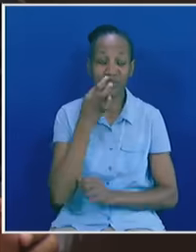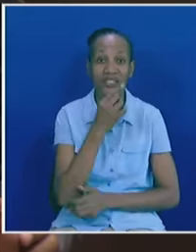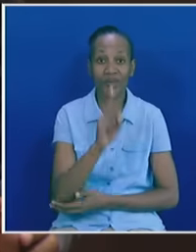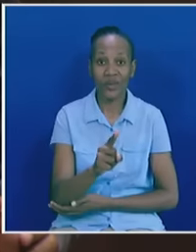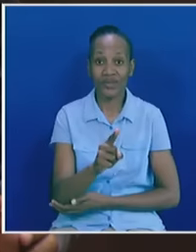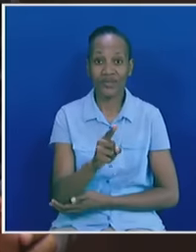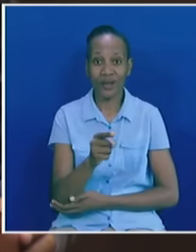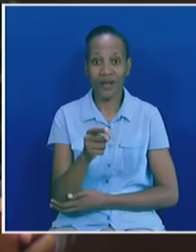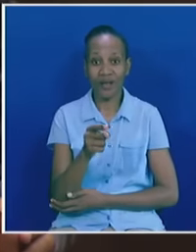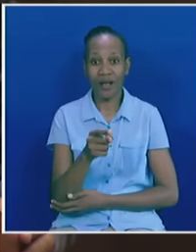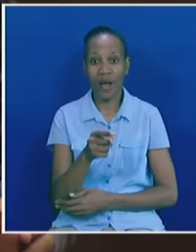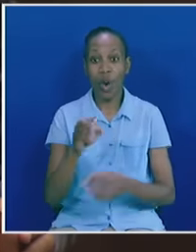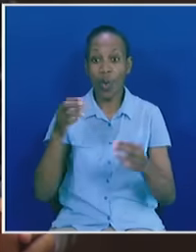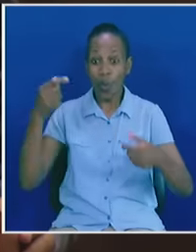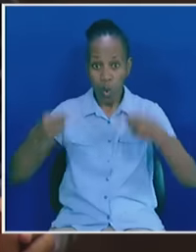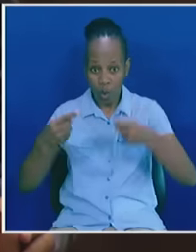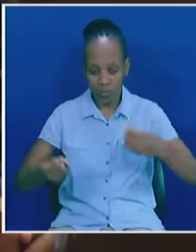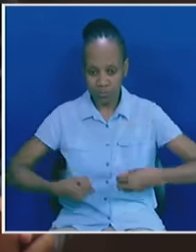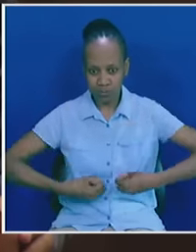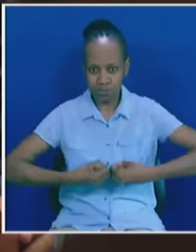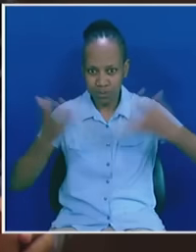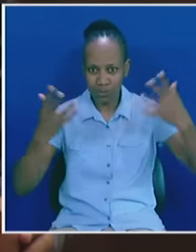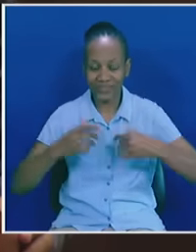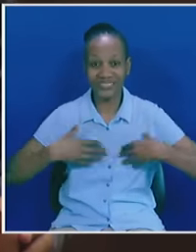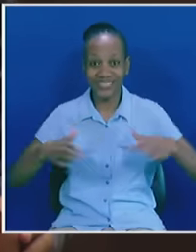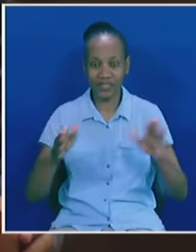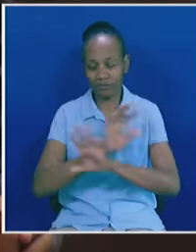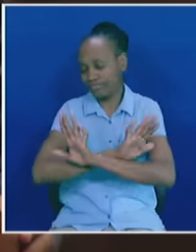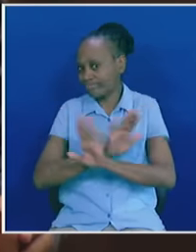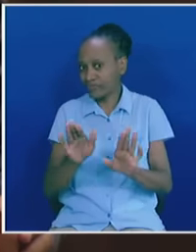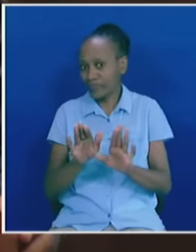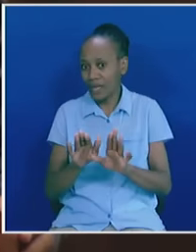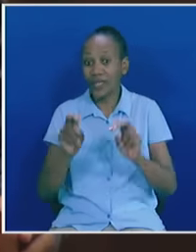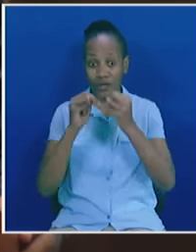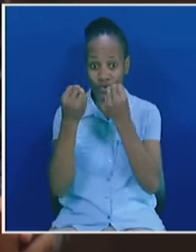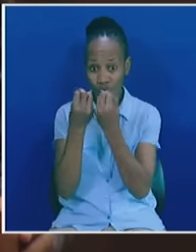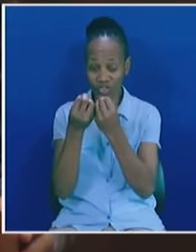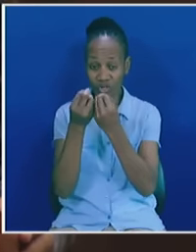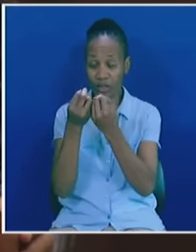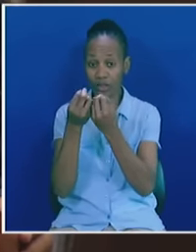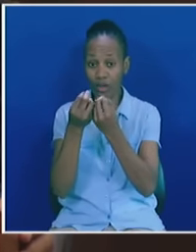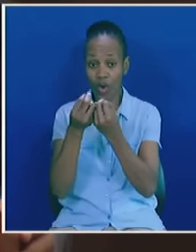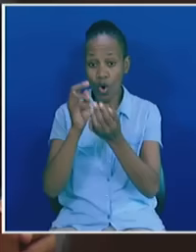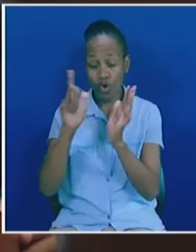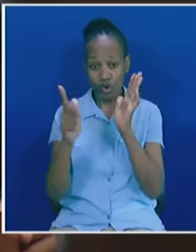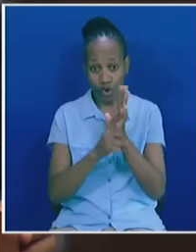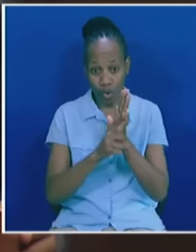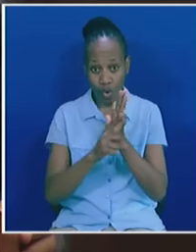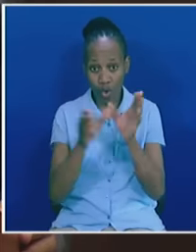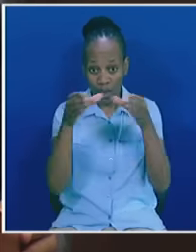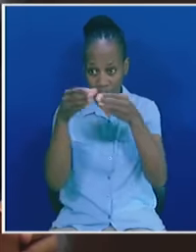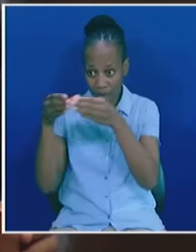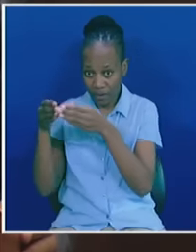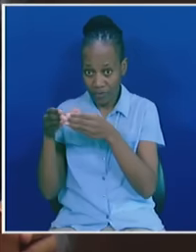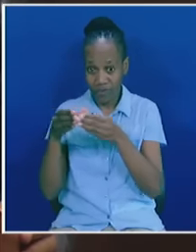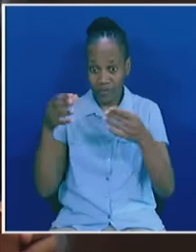have a propaganda for war. And the law enforcement agencies are going to act. We must also indicate